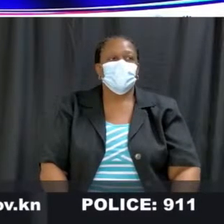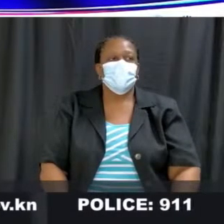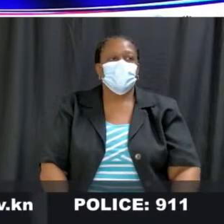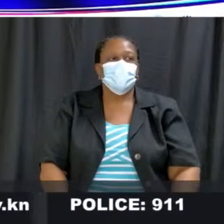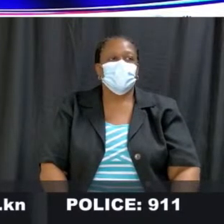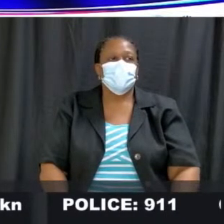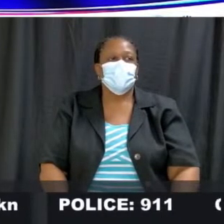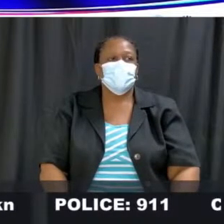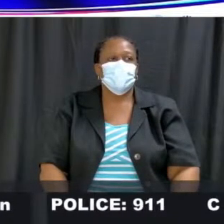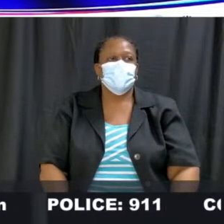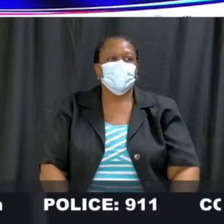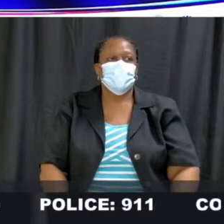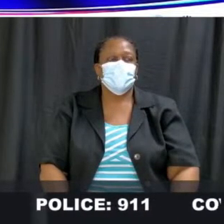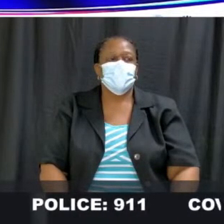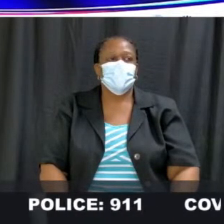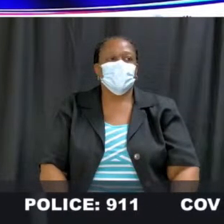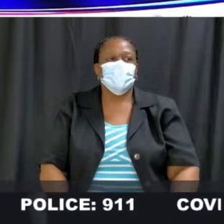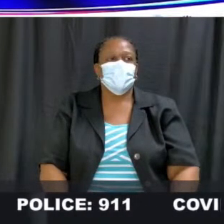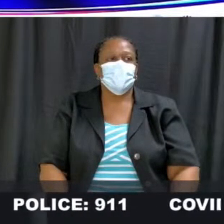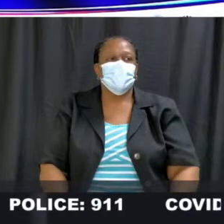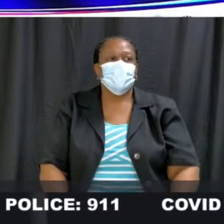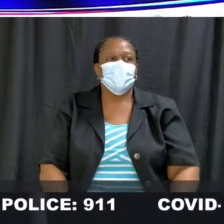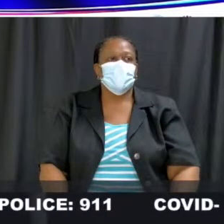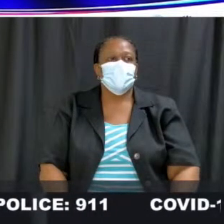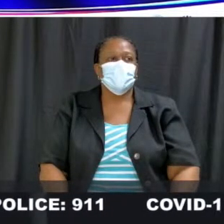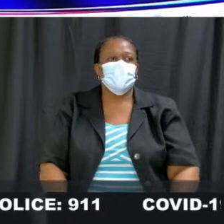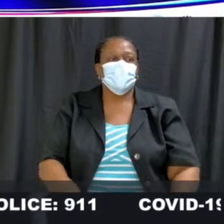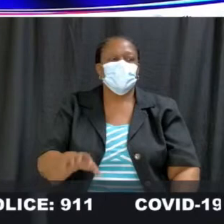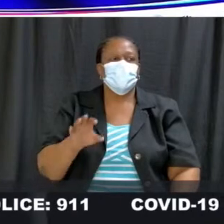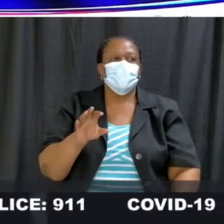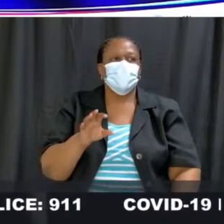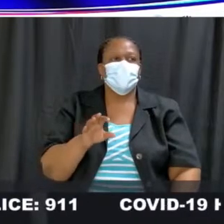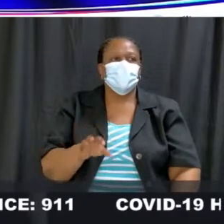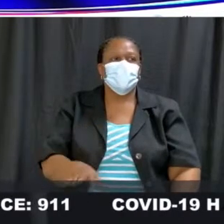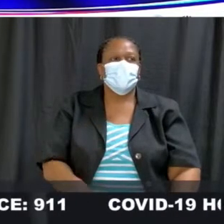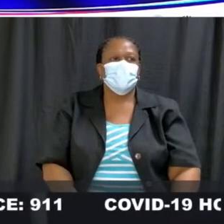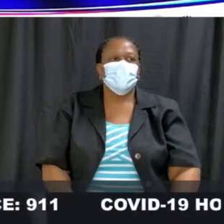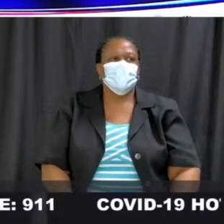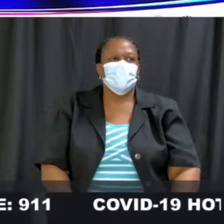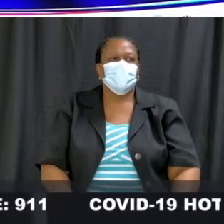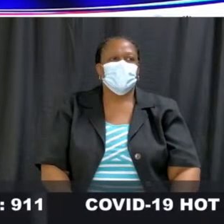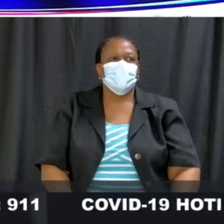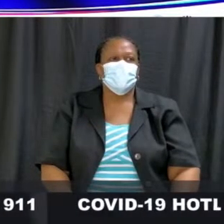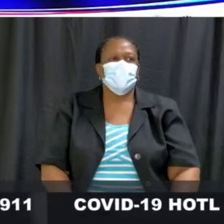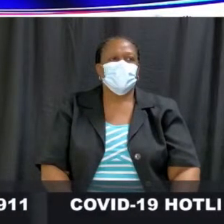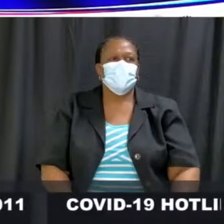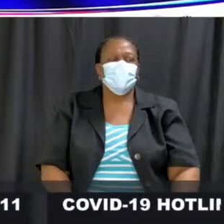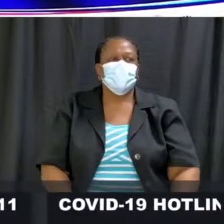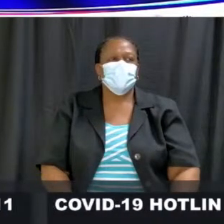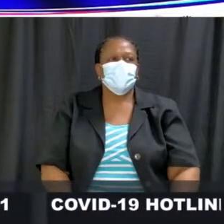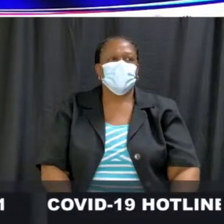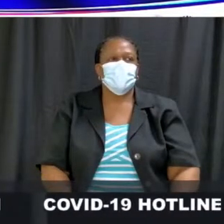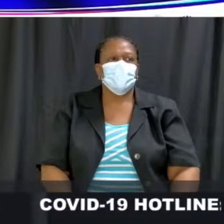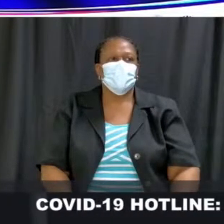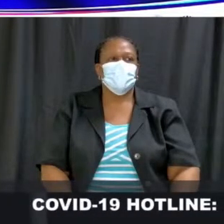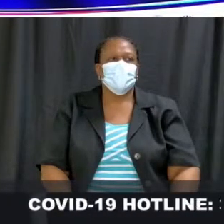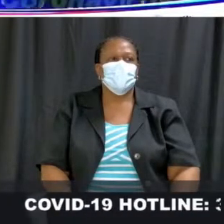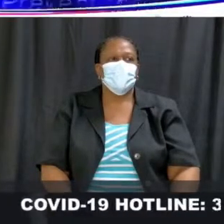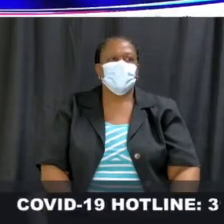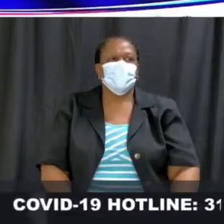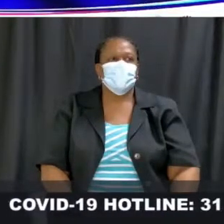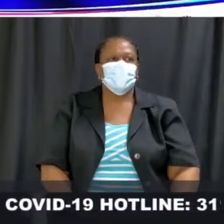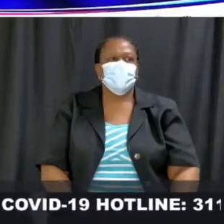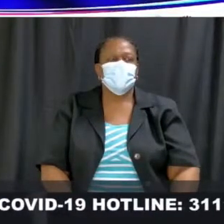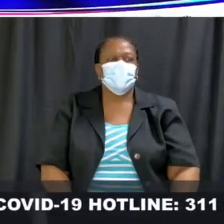information indicating that they took their first and pending for the second, or will the person have to wait until they're